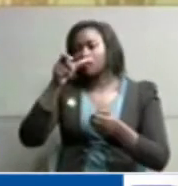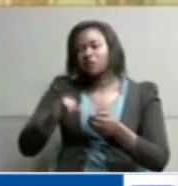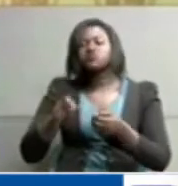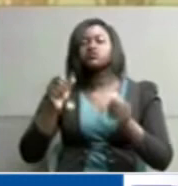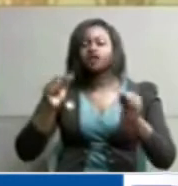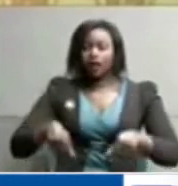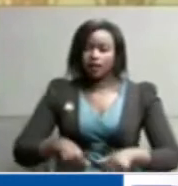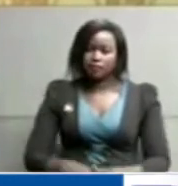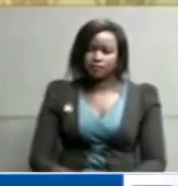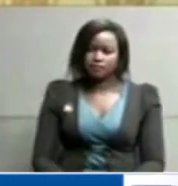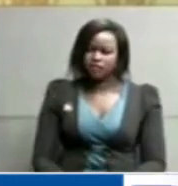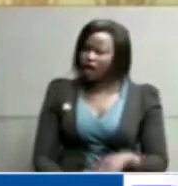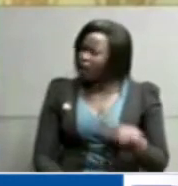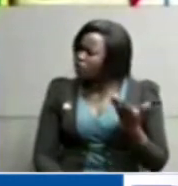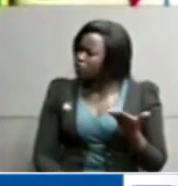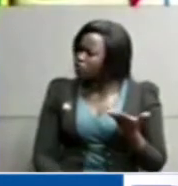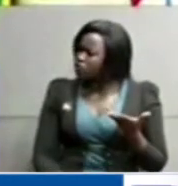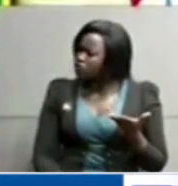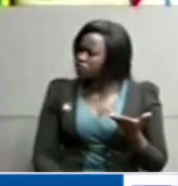virus. How?